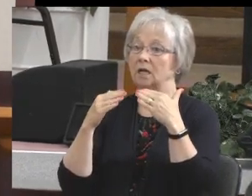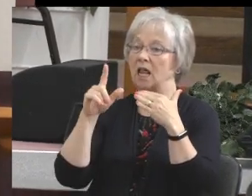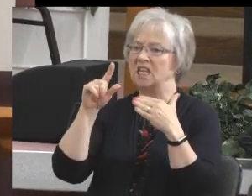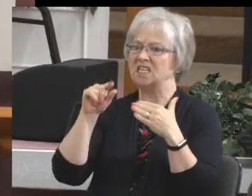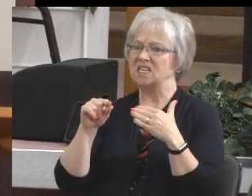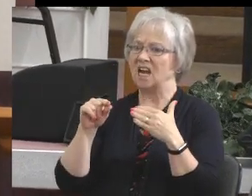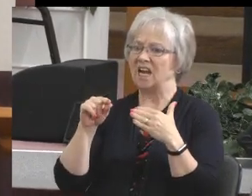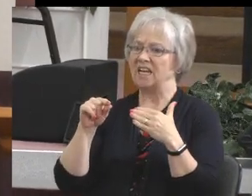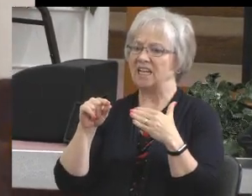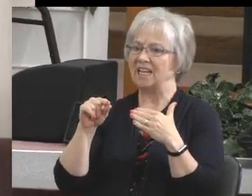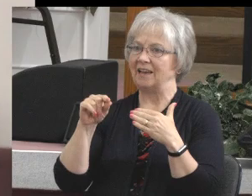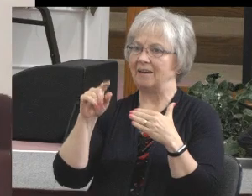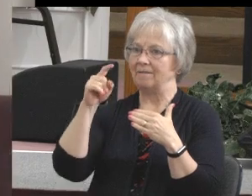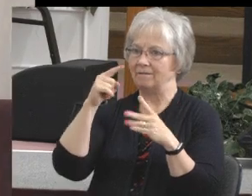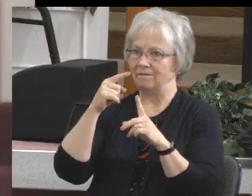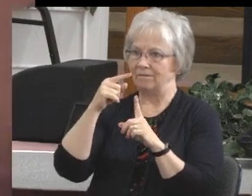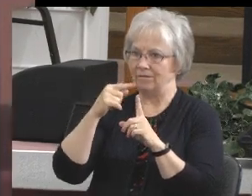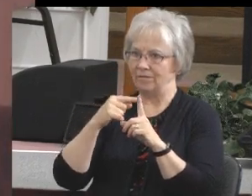tall,